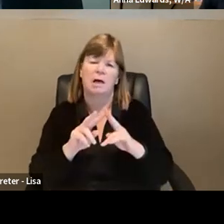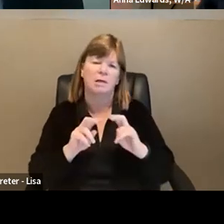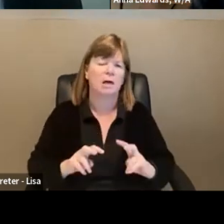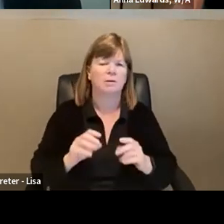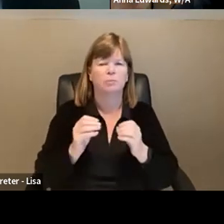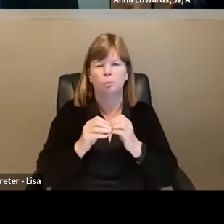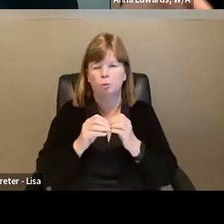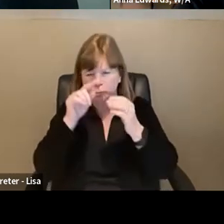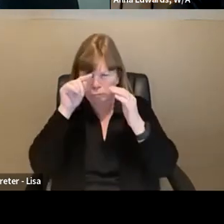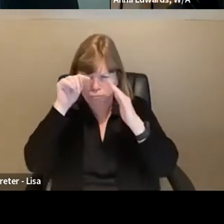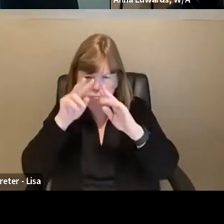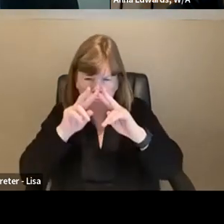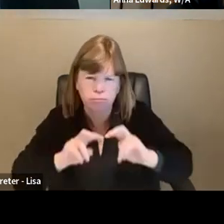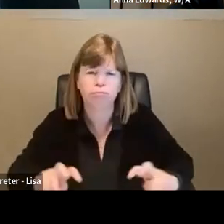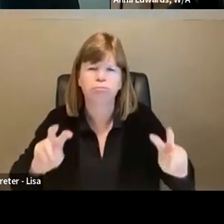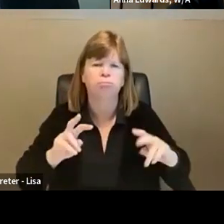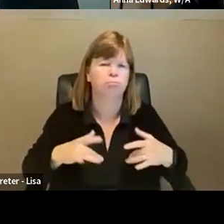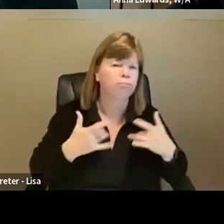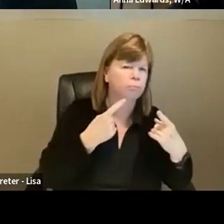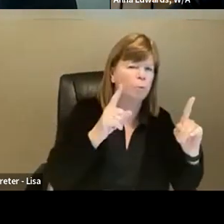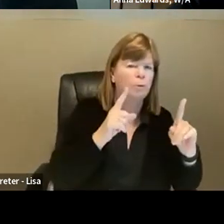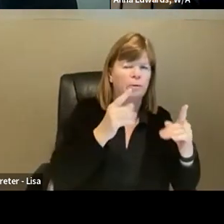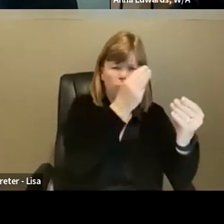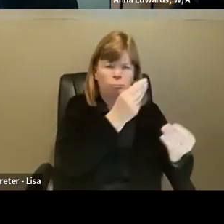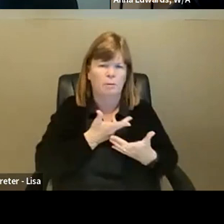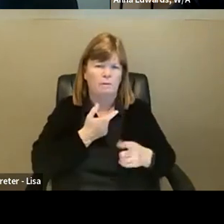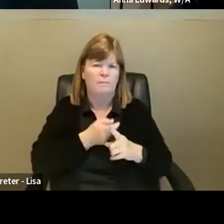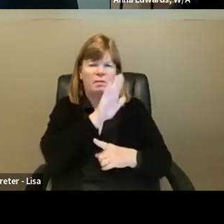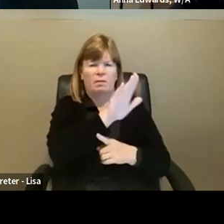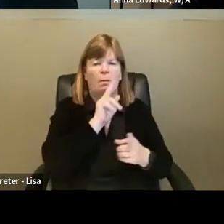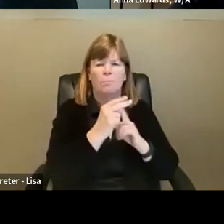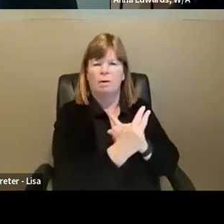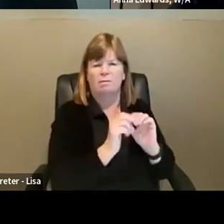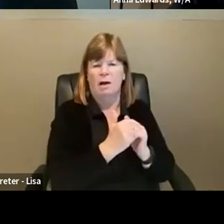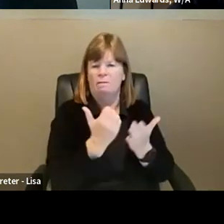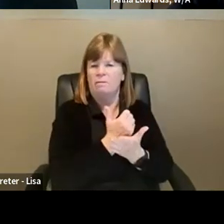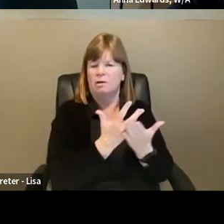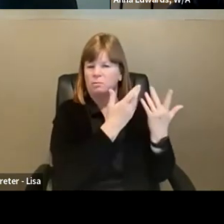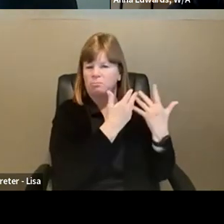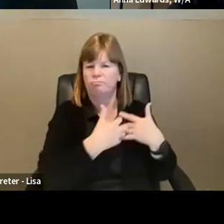are working and reporting back to you from their perspective on how things are going?